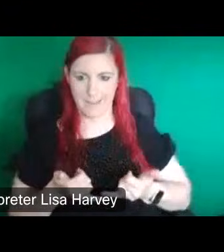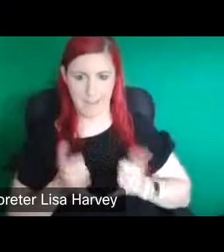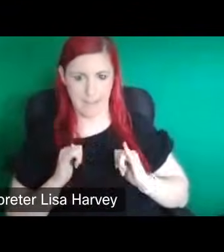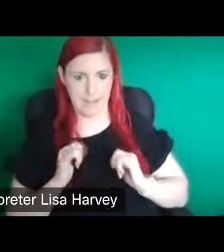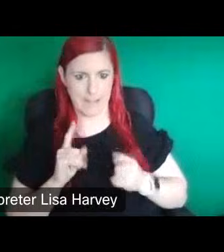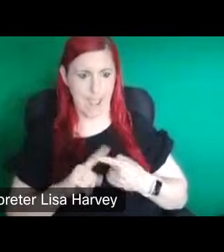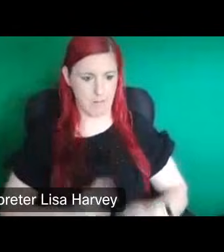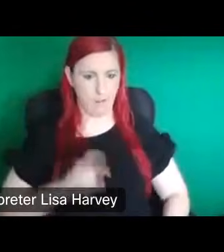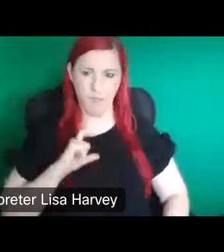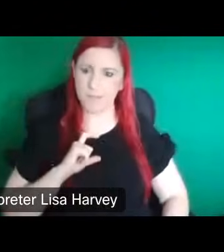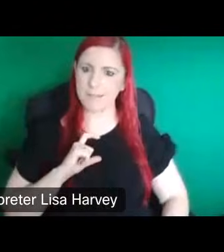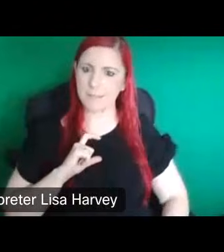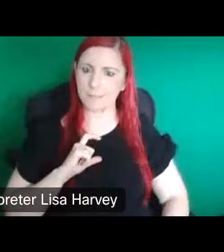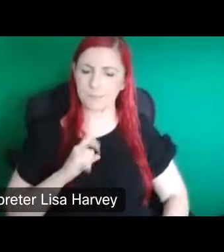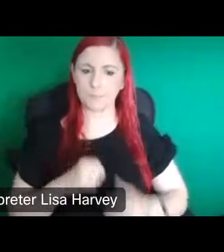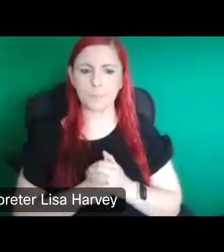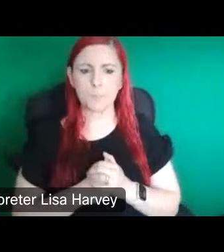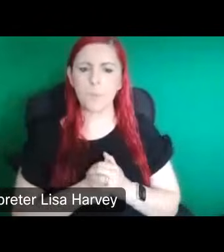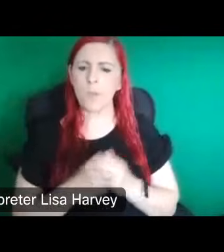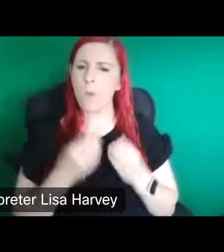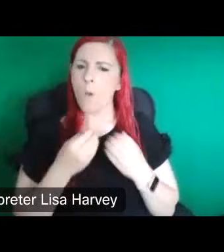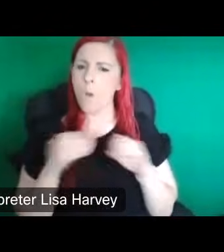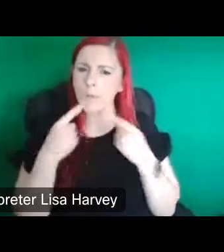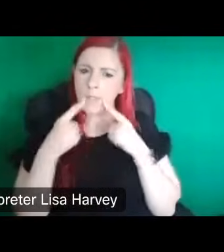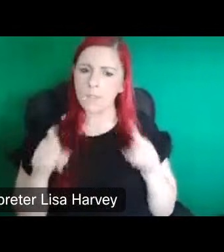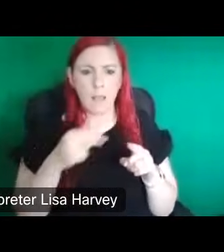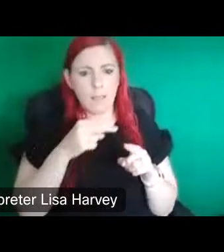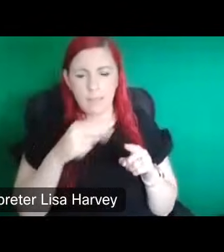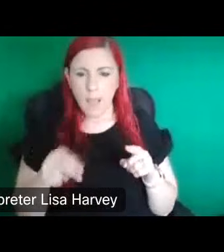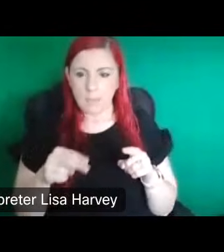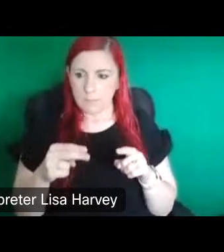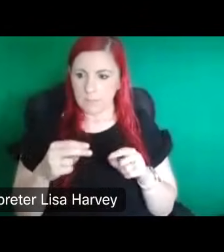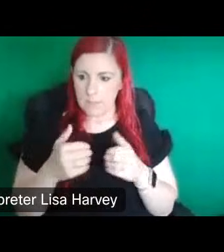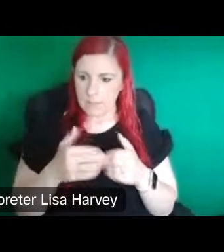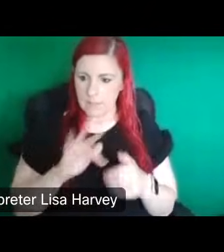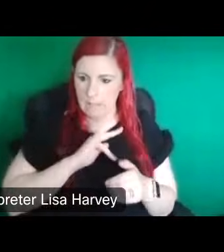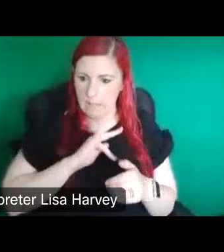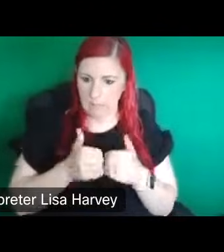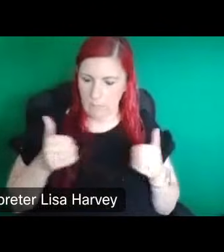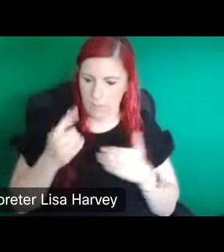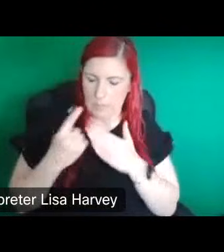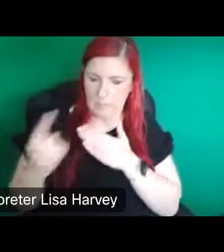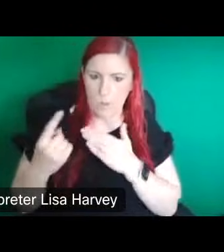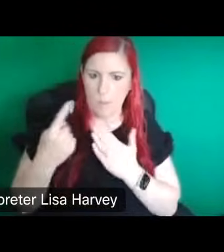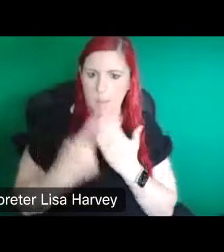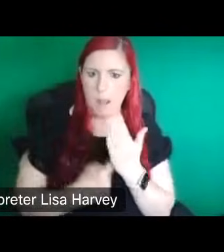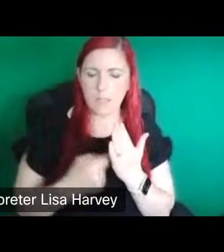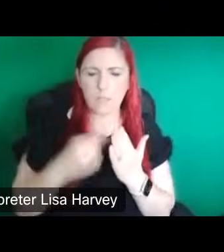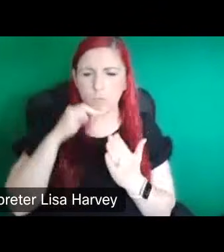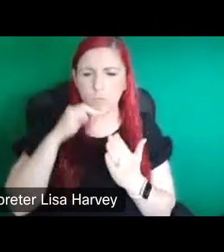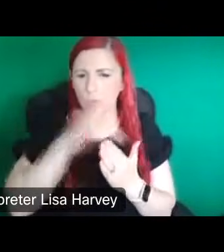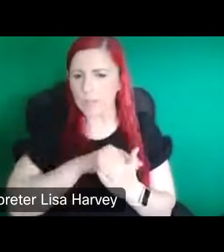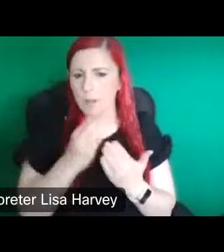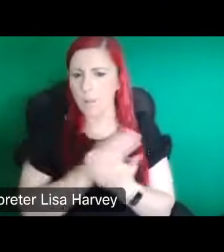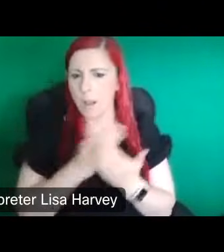confidence. So open disclosure is not a standalone process. It's a critical element of our broader approach